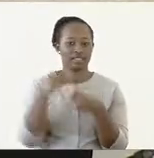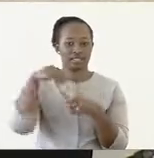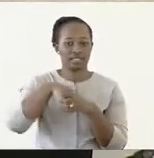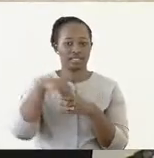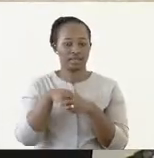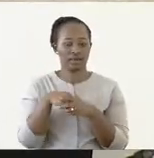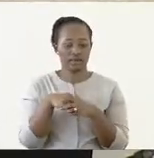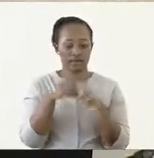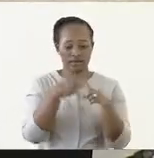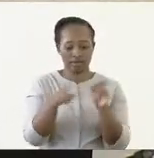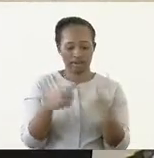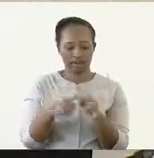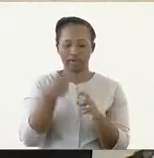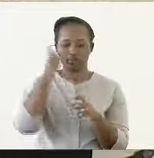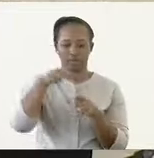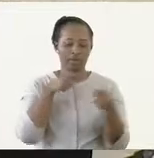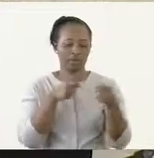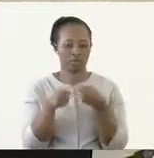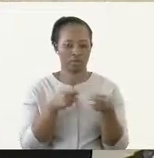internal variables that has to be controlled?